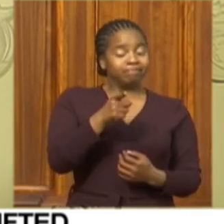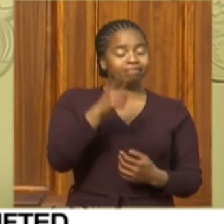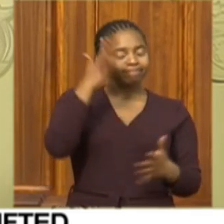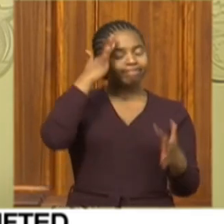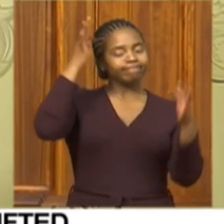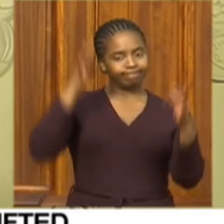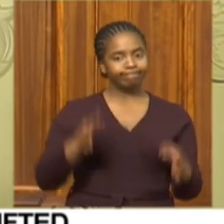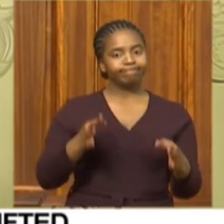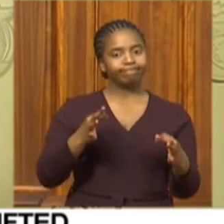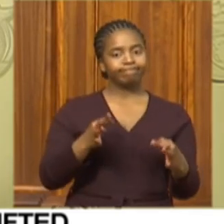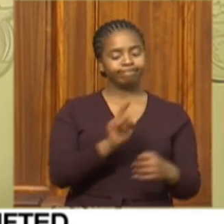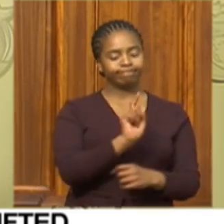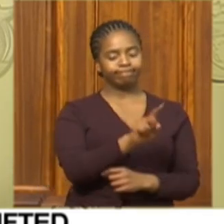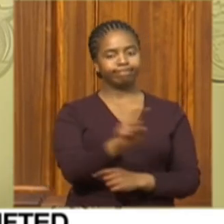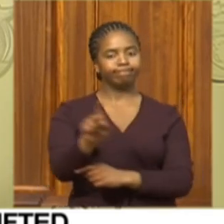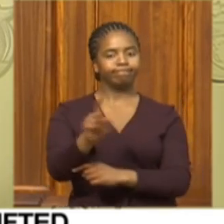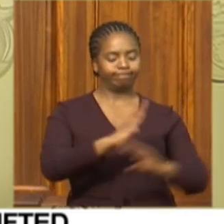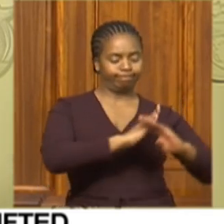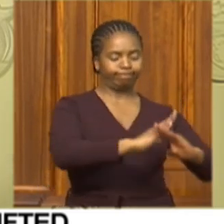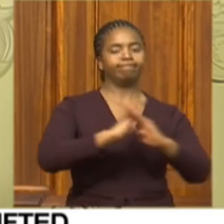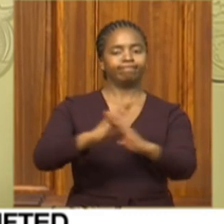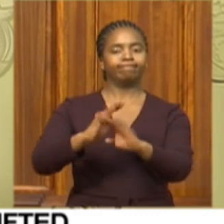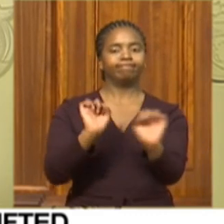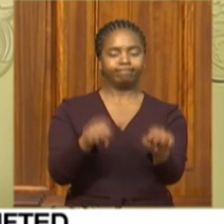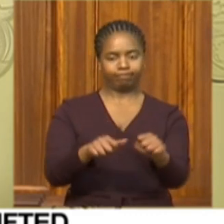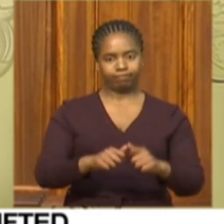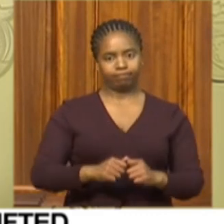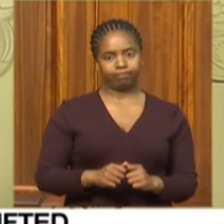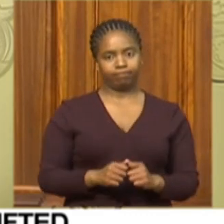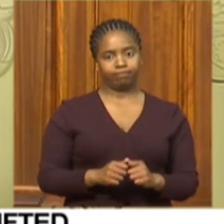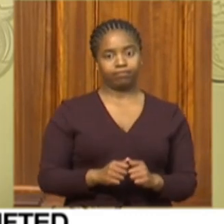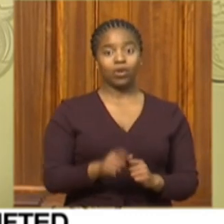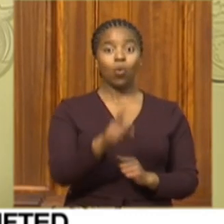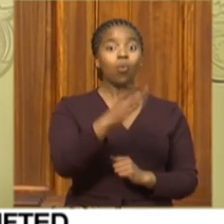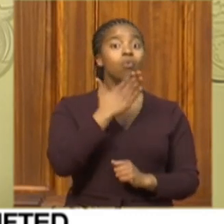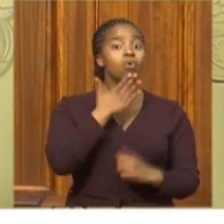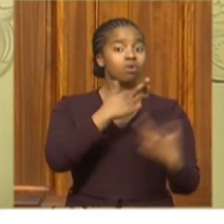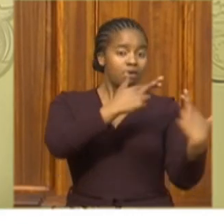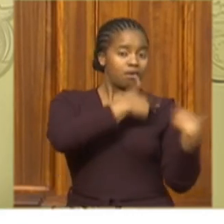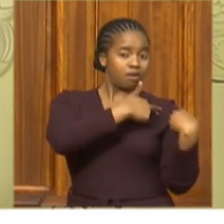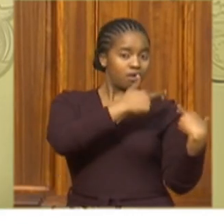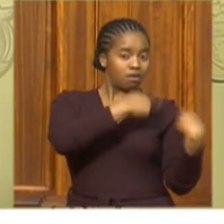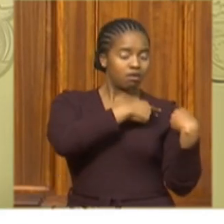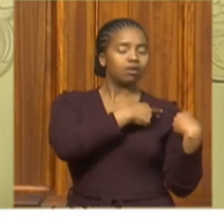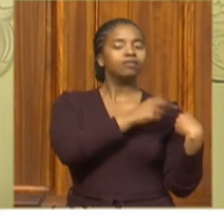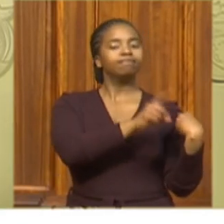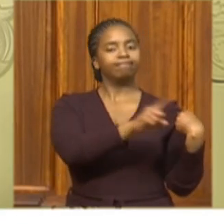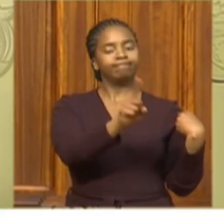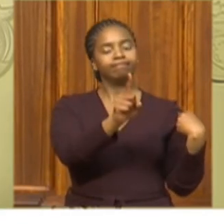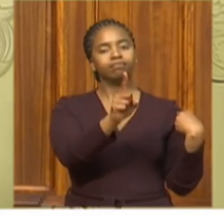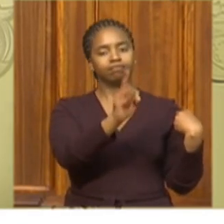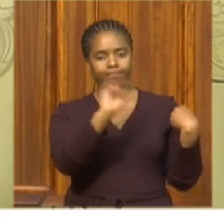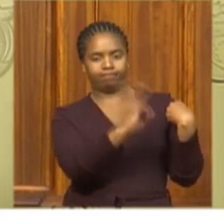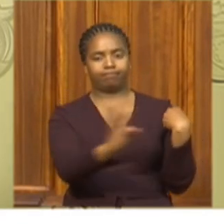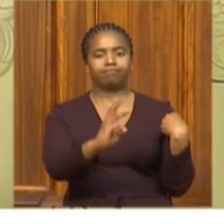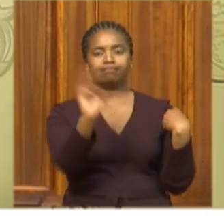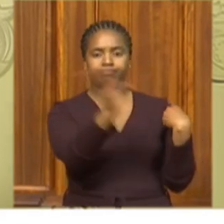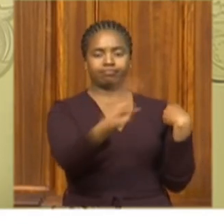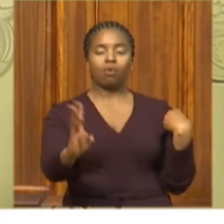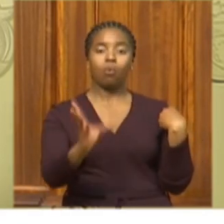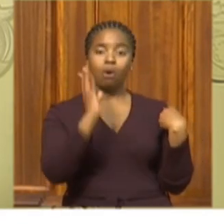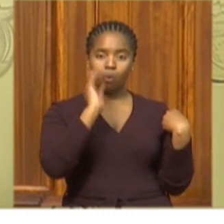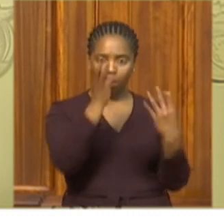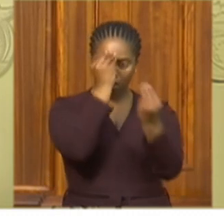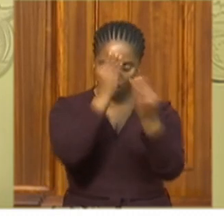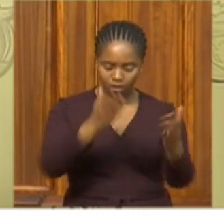decisive action to stop this and bring those responsible to book, and we will regularly